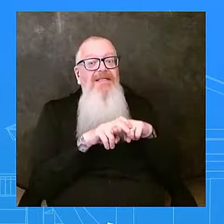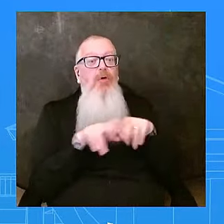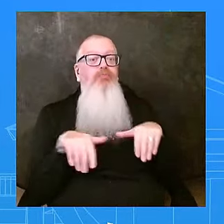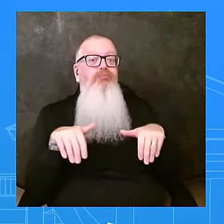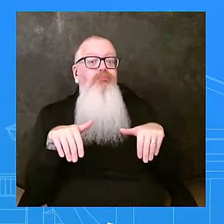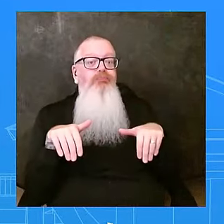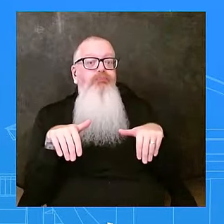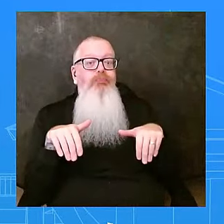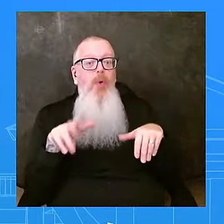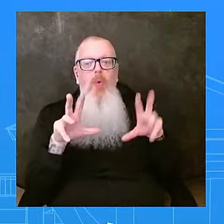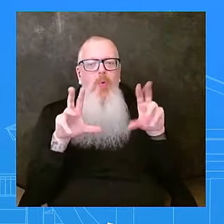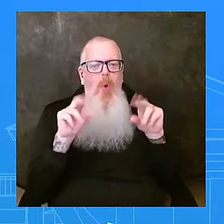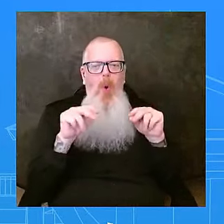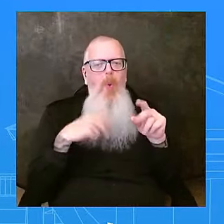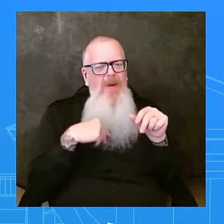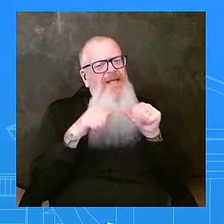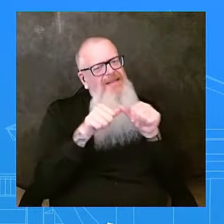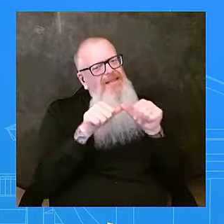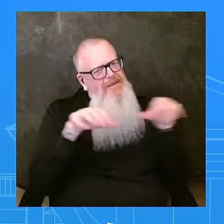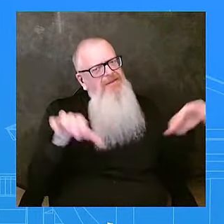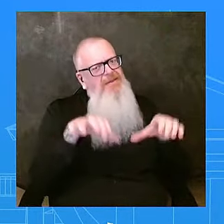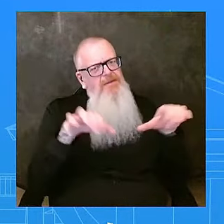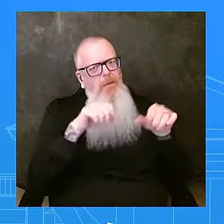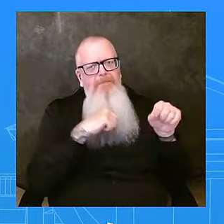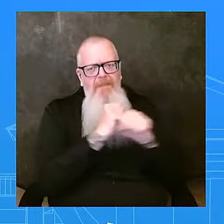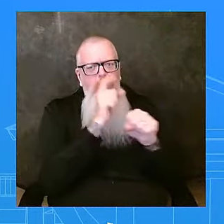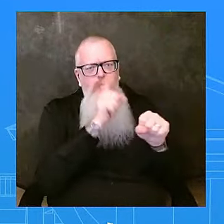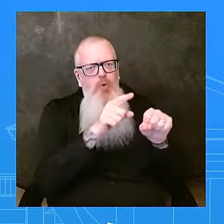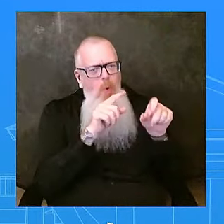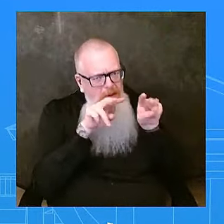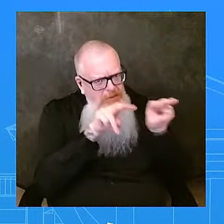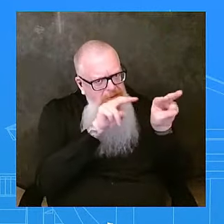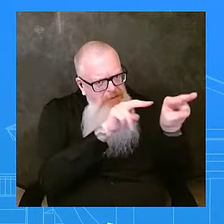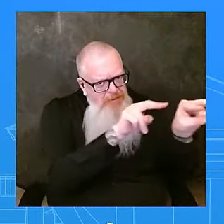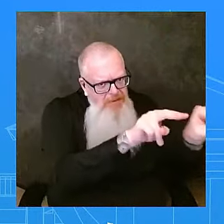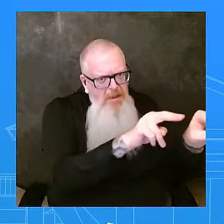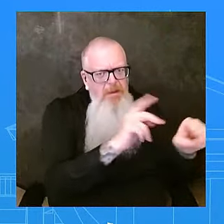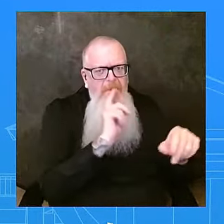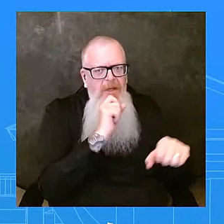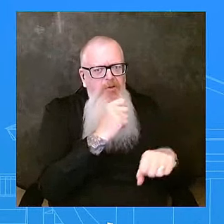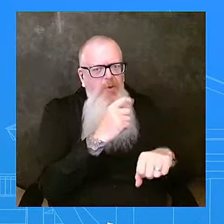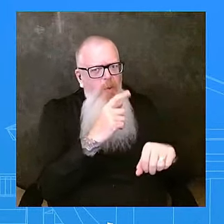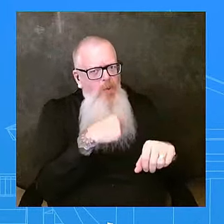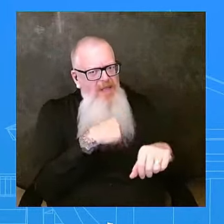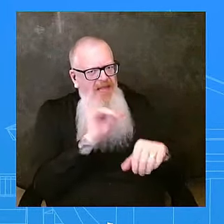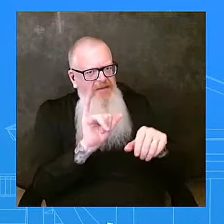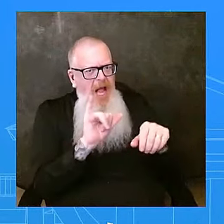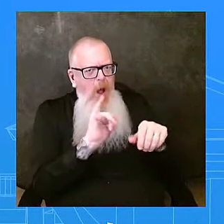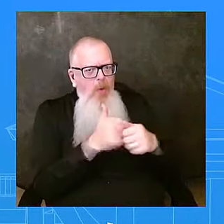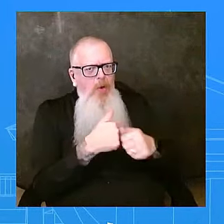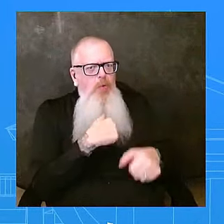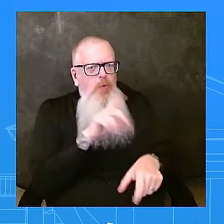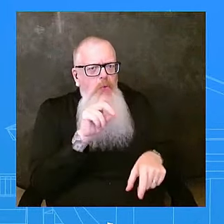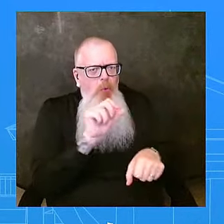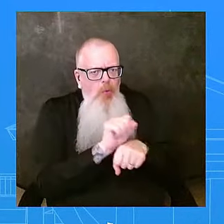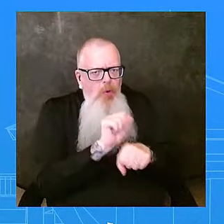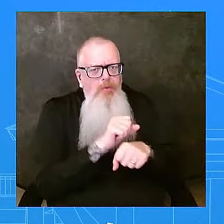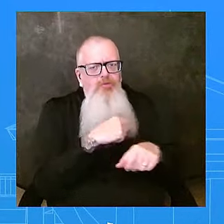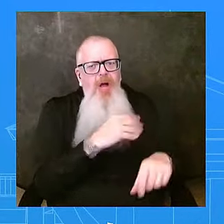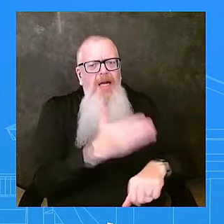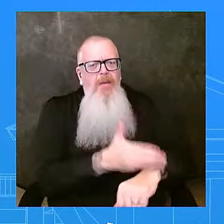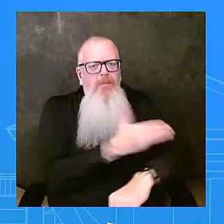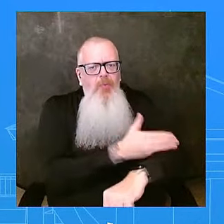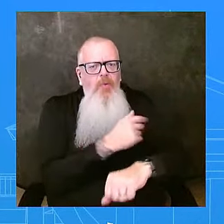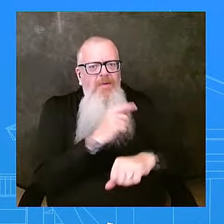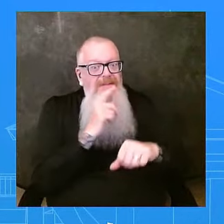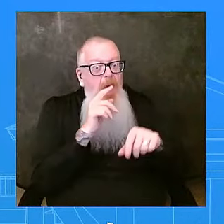trying to improve, and we are. I think it's also important to look at what else is going around the world. You know who would have loved for us to be